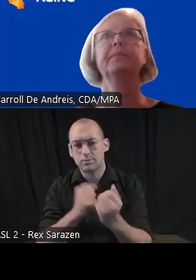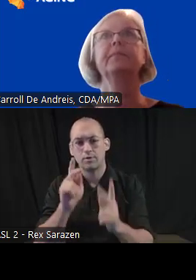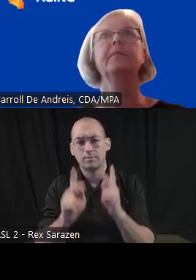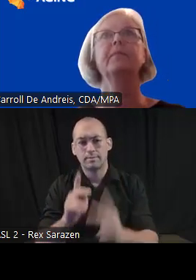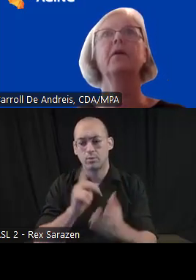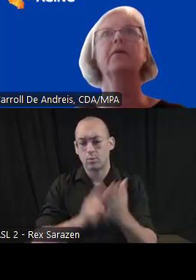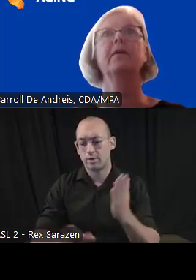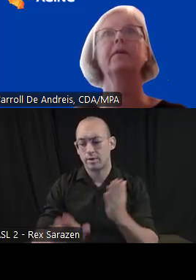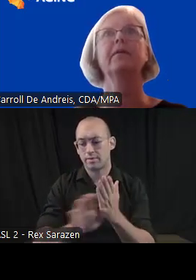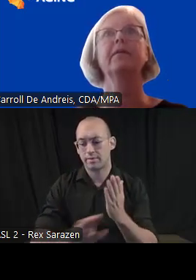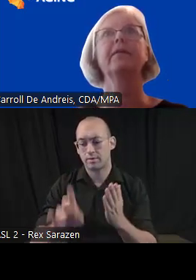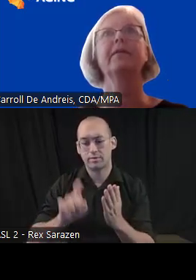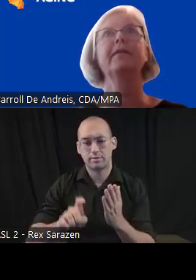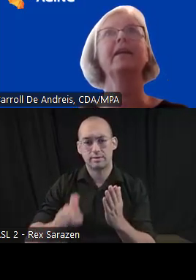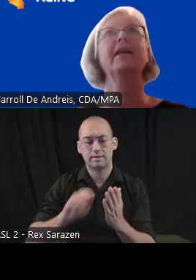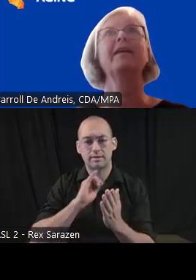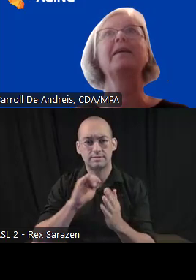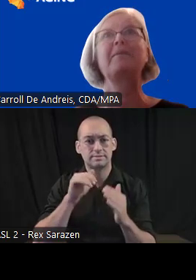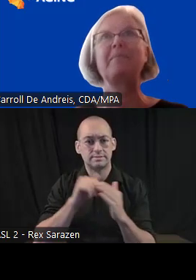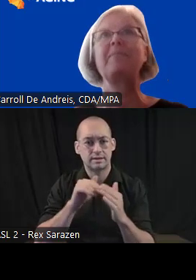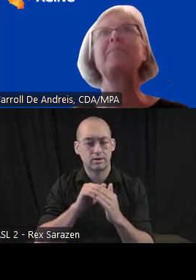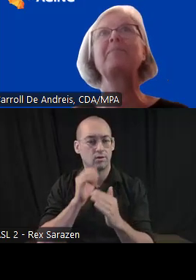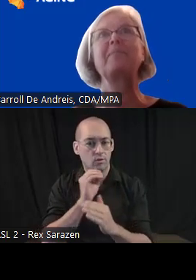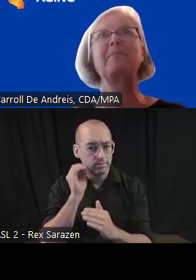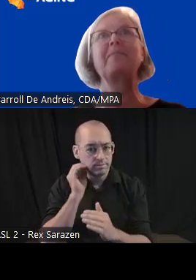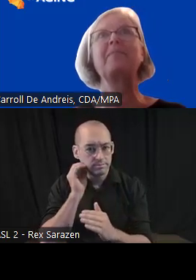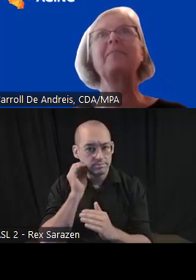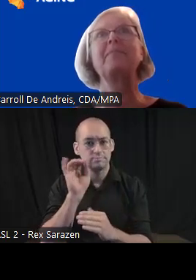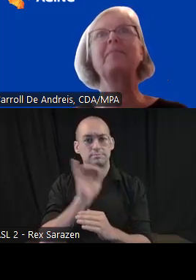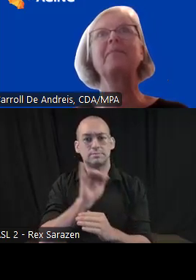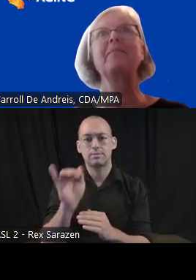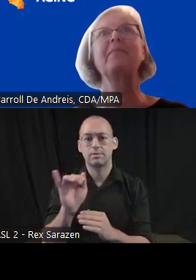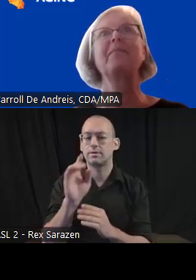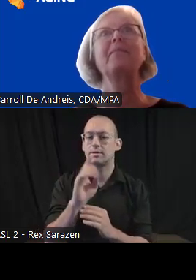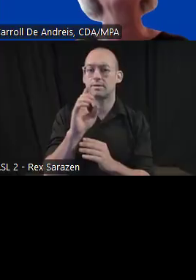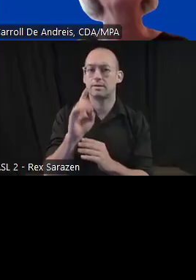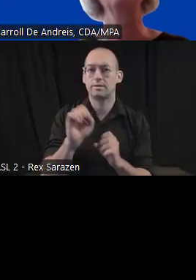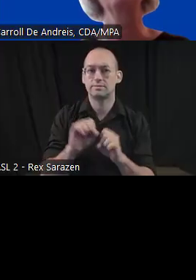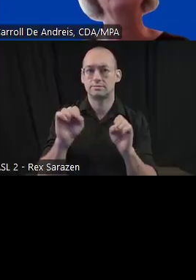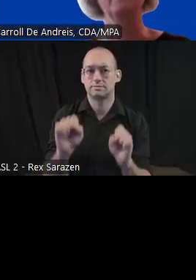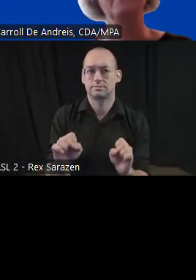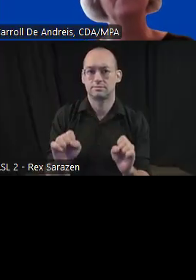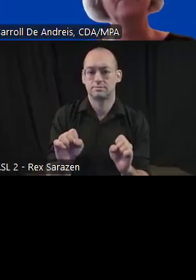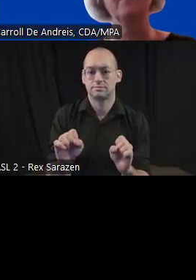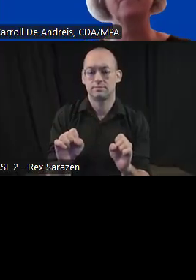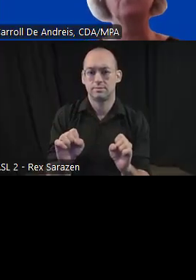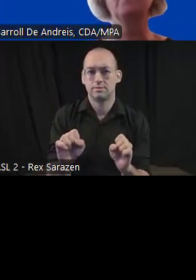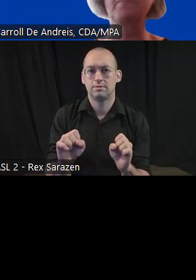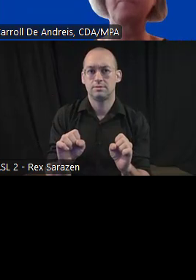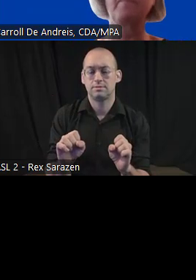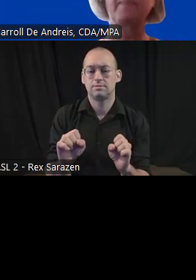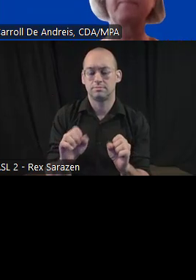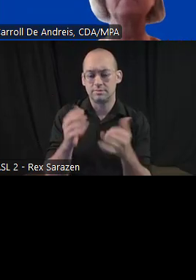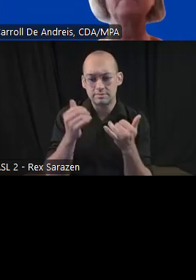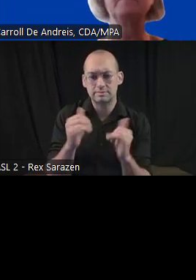home, similar Okay. to what the DD system uses, but still, this